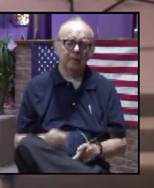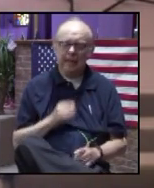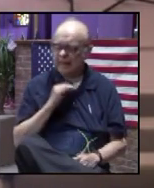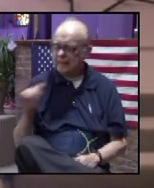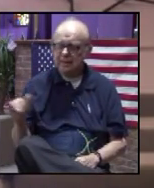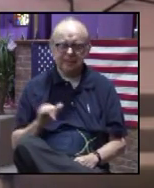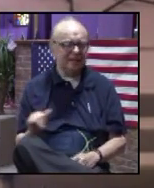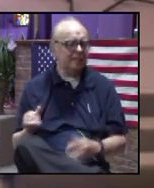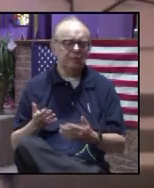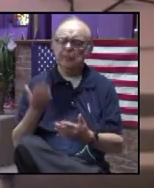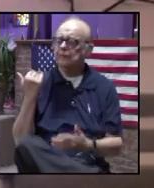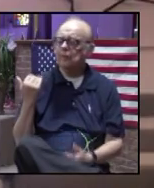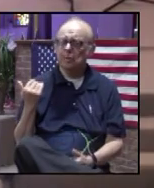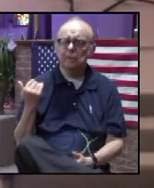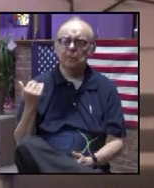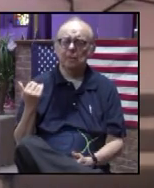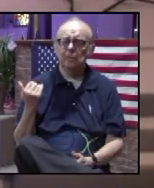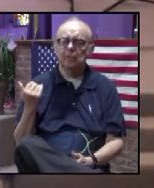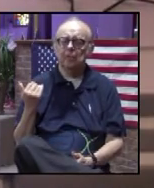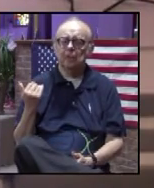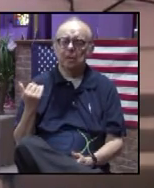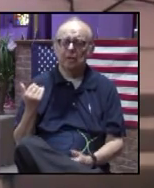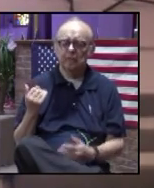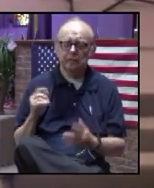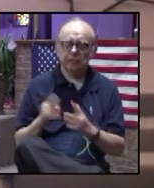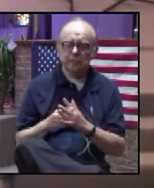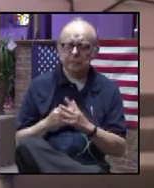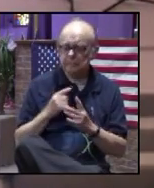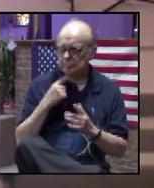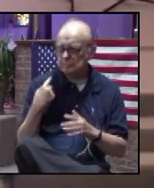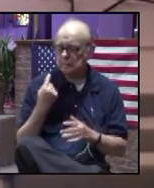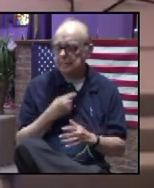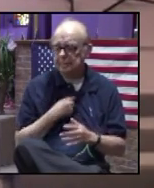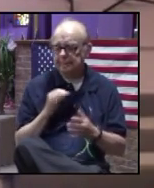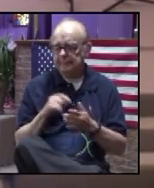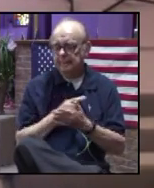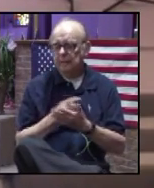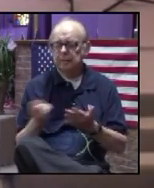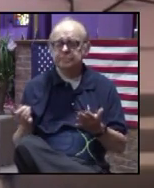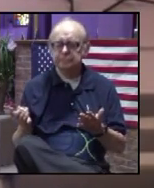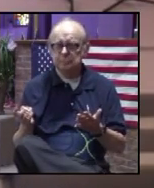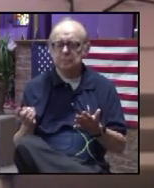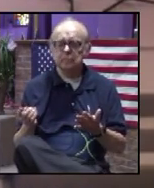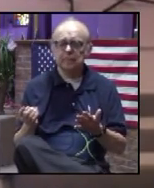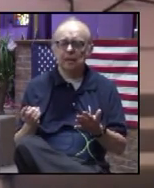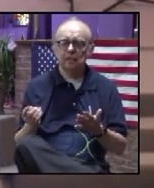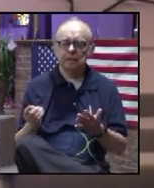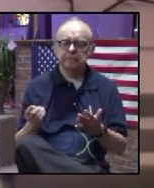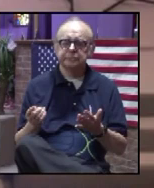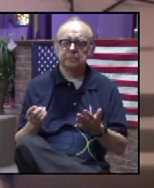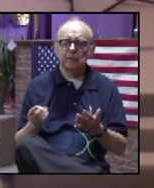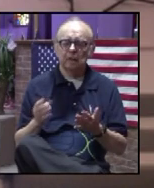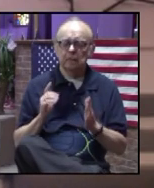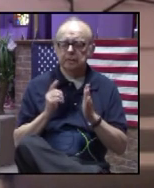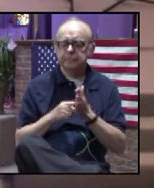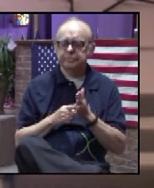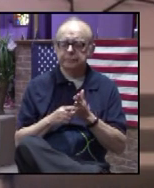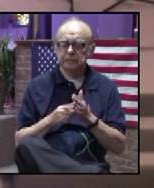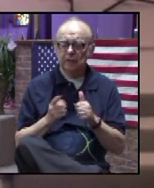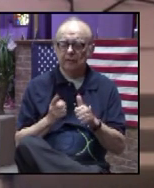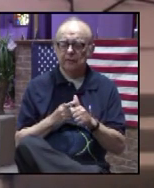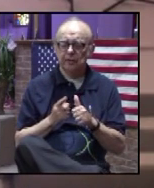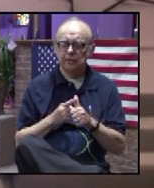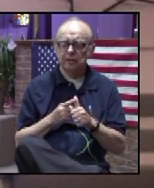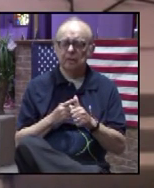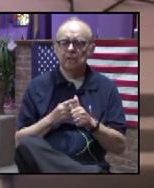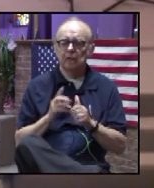same as you used to be. And he begins to tell us these things. I showed you the first clip.